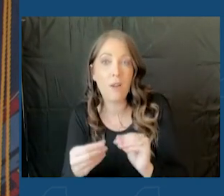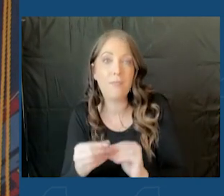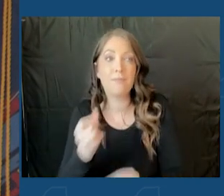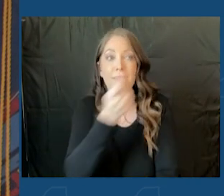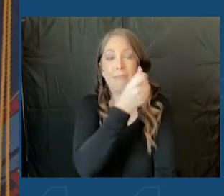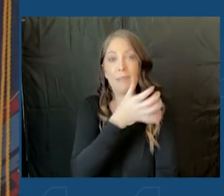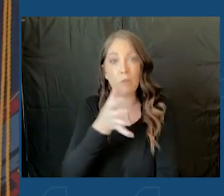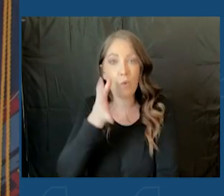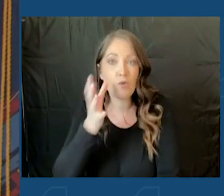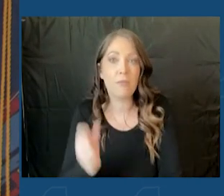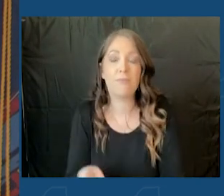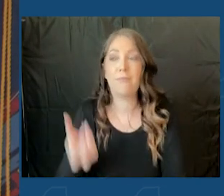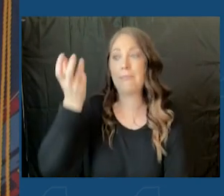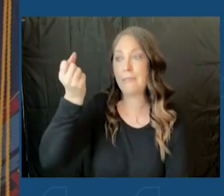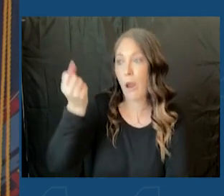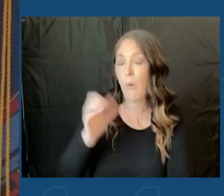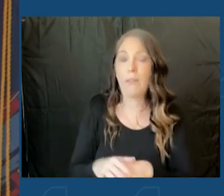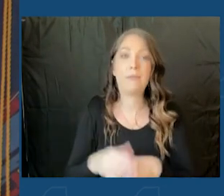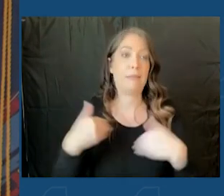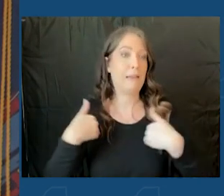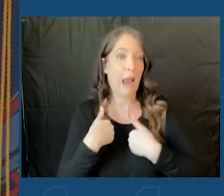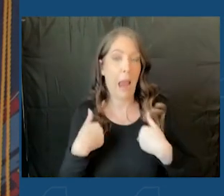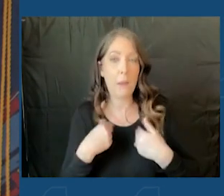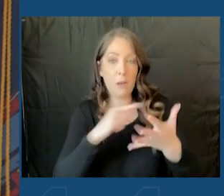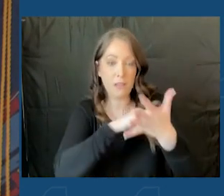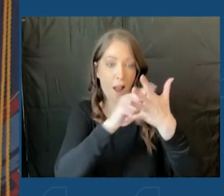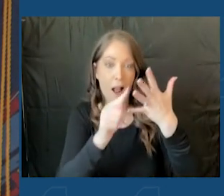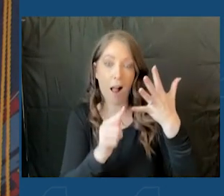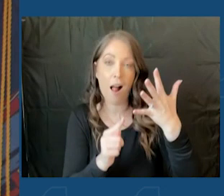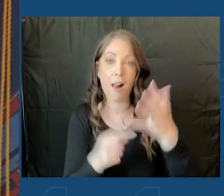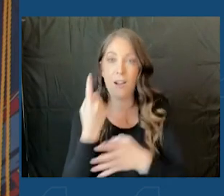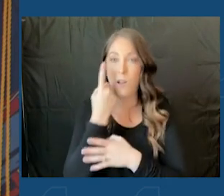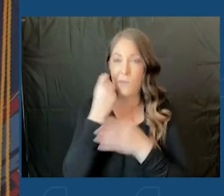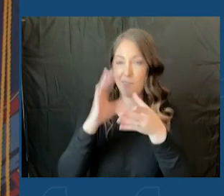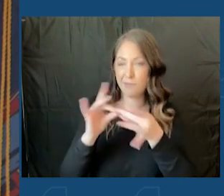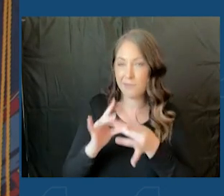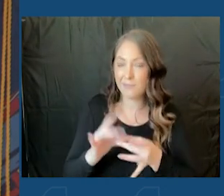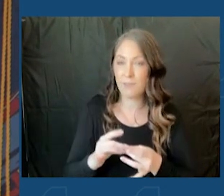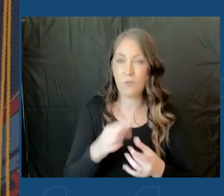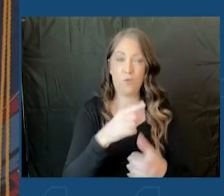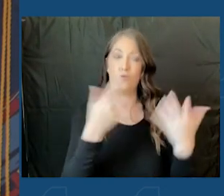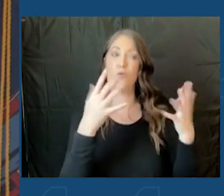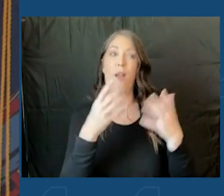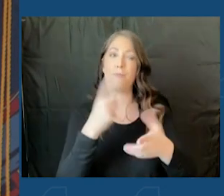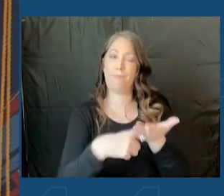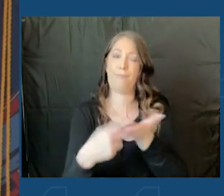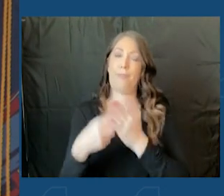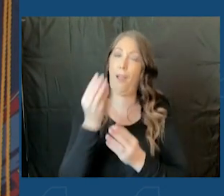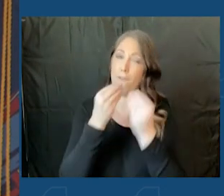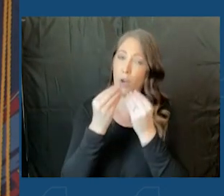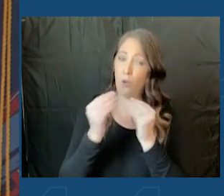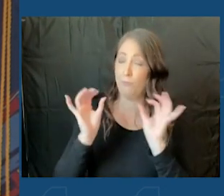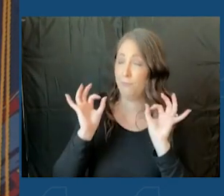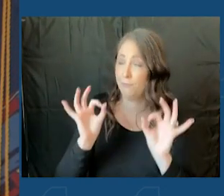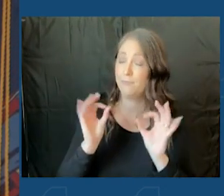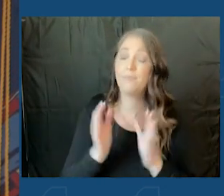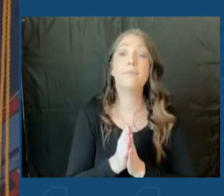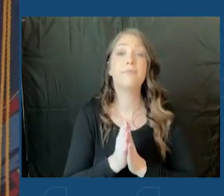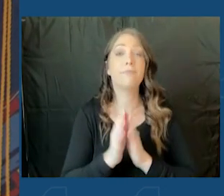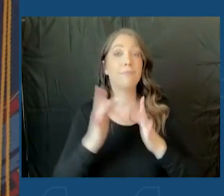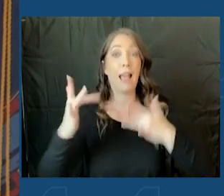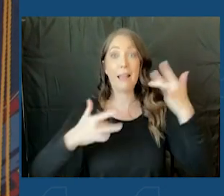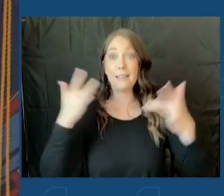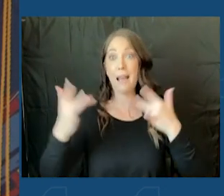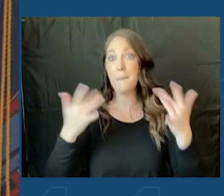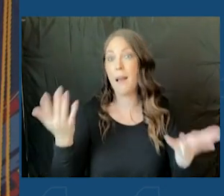products and the livestock and everything else that we just talk about, and you already covered the amazing food and the entertainment. There's nothing like this. There's nothing